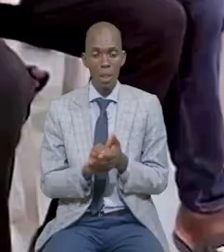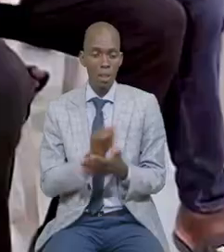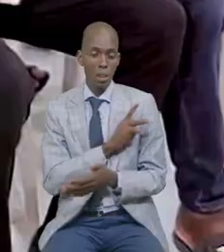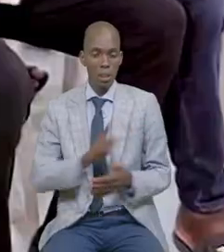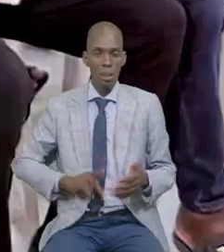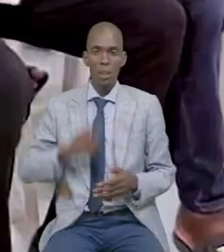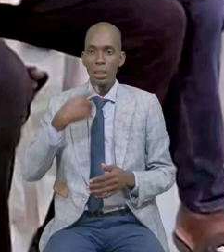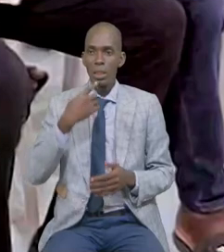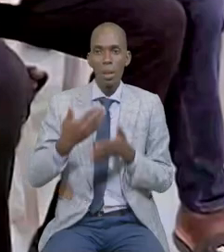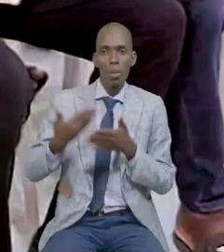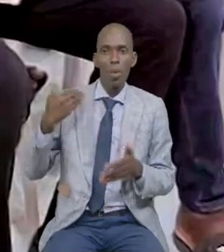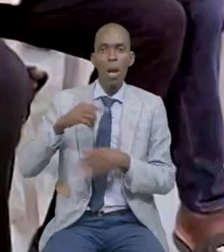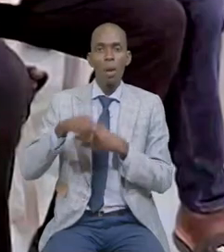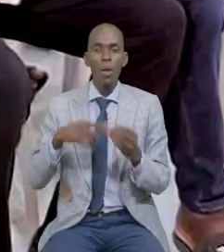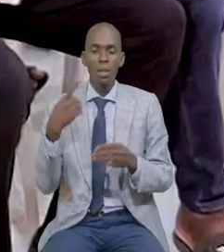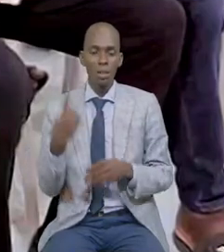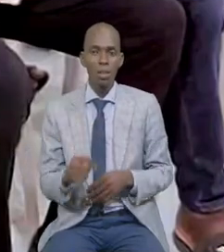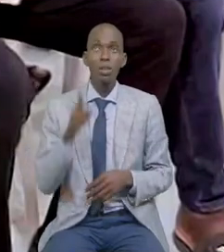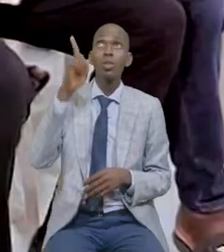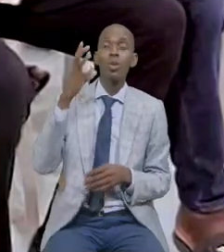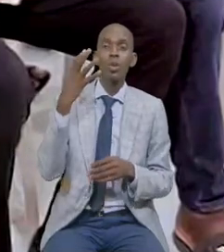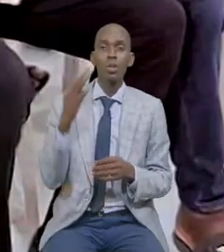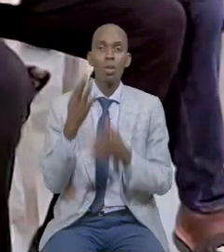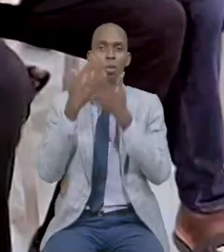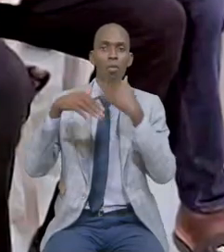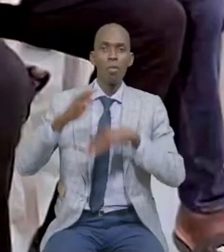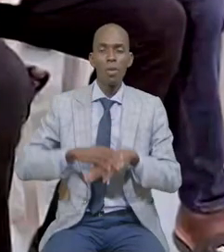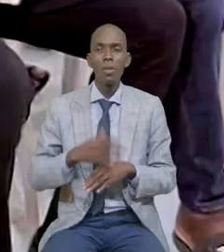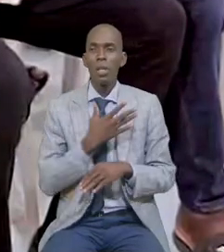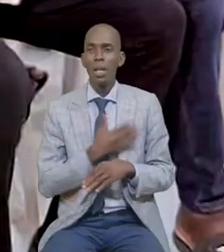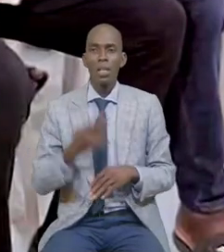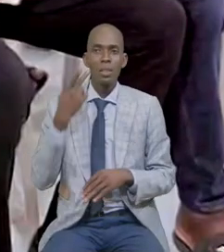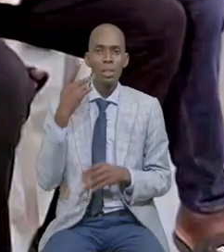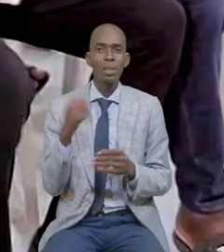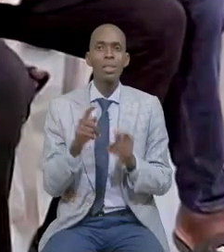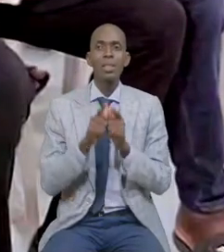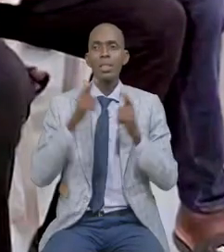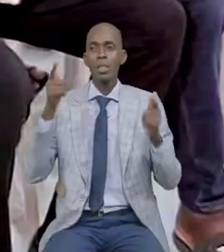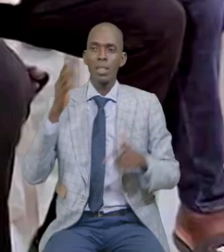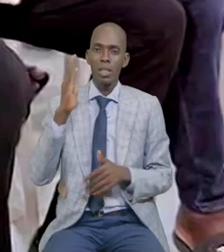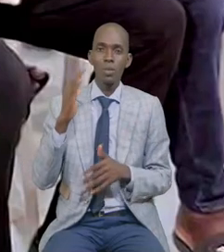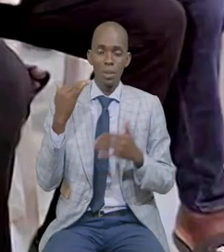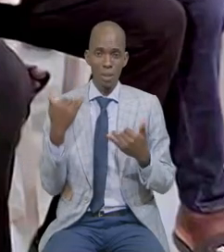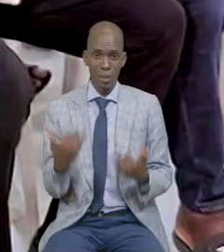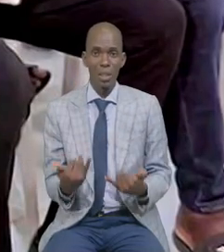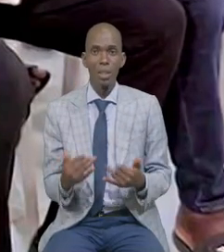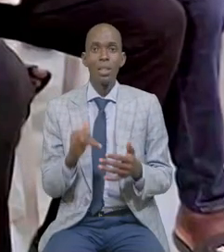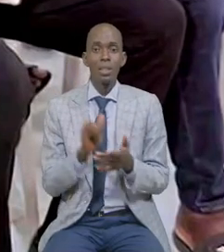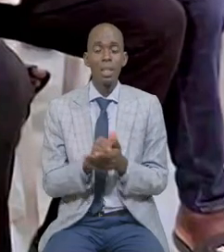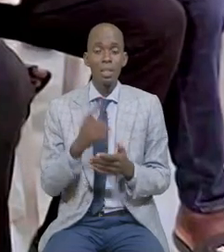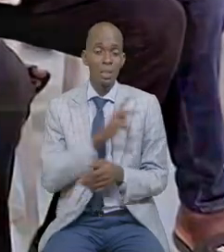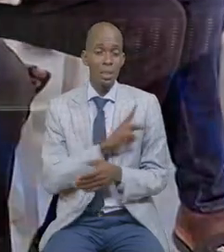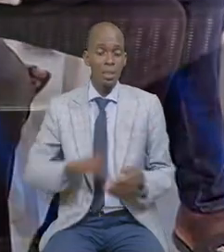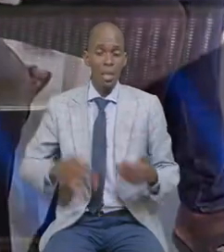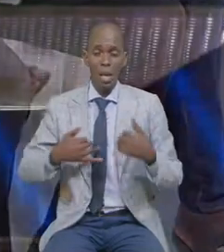God of gods, and the Lord of kings. And look at the great testimony that he now voiced and publicized that